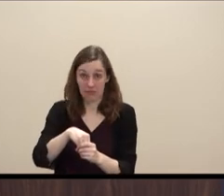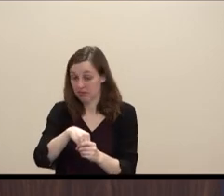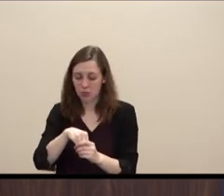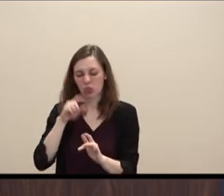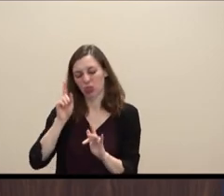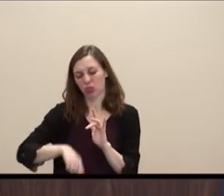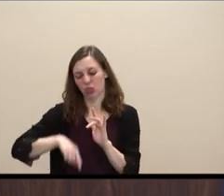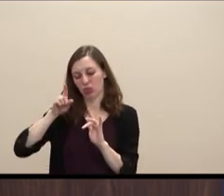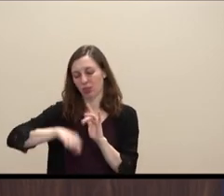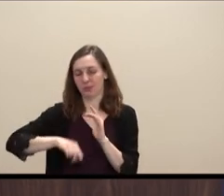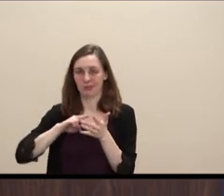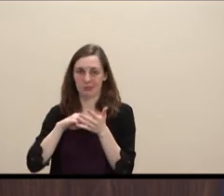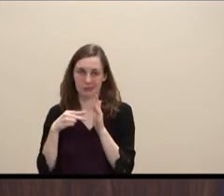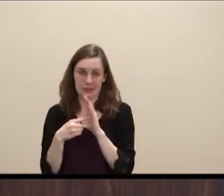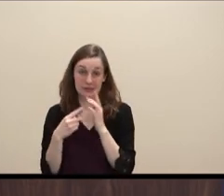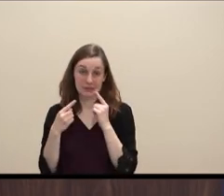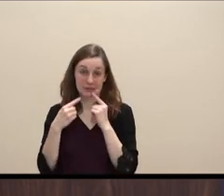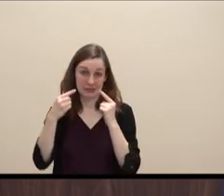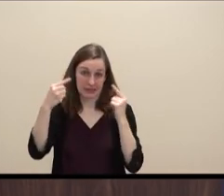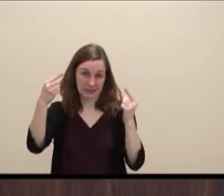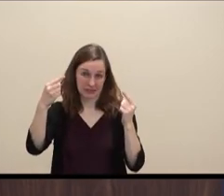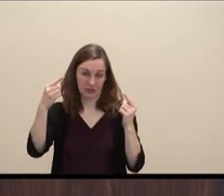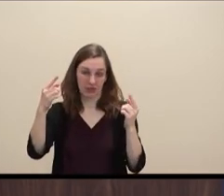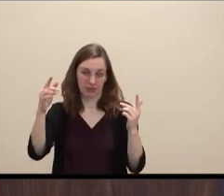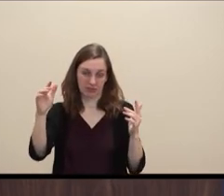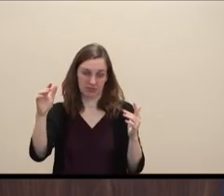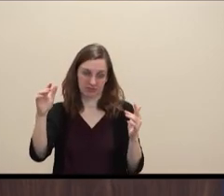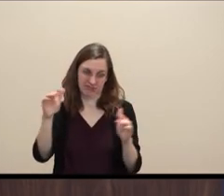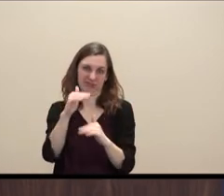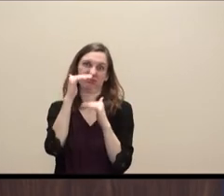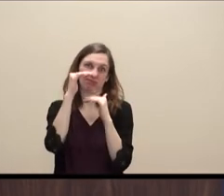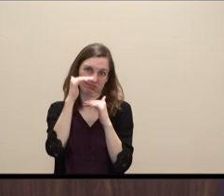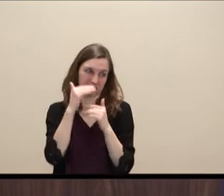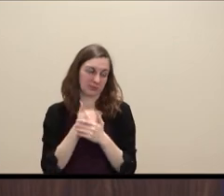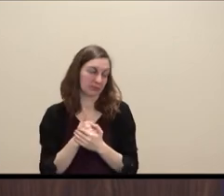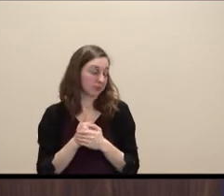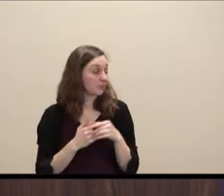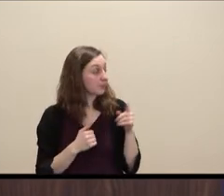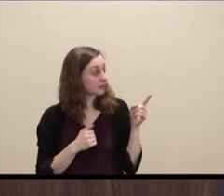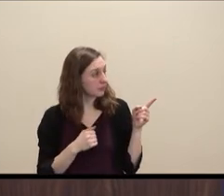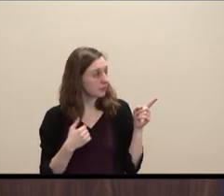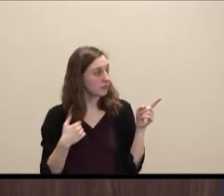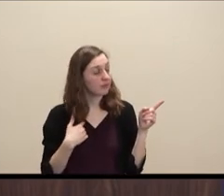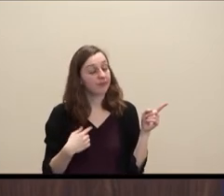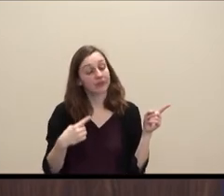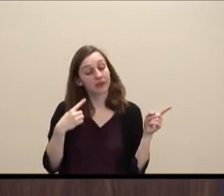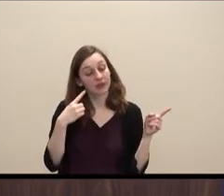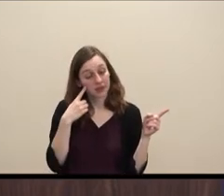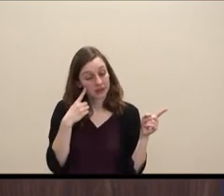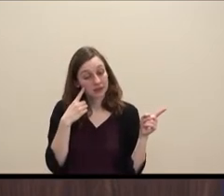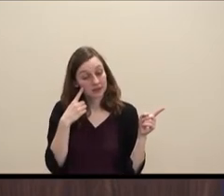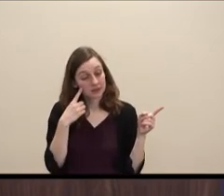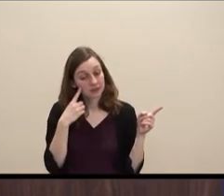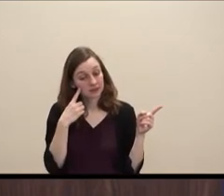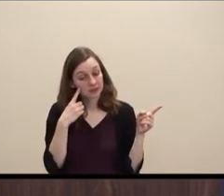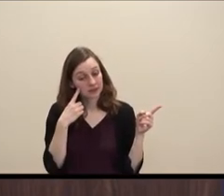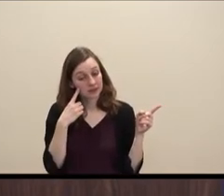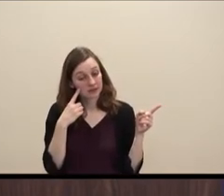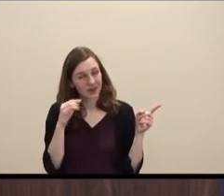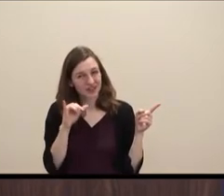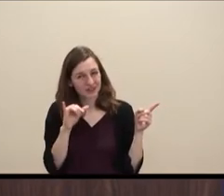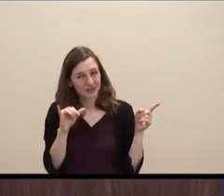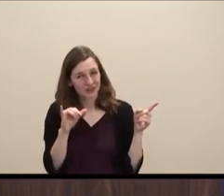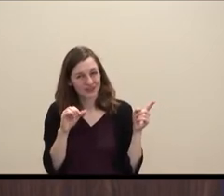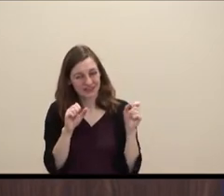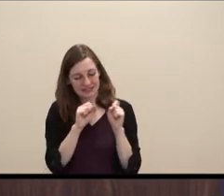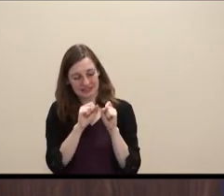so that's really a huge issue. Well, I think it's a systemic problem. It